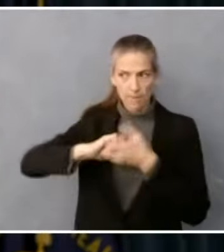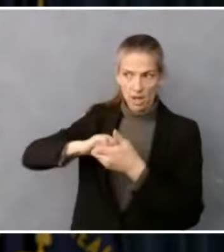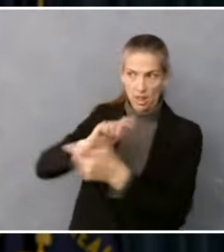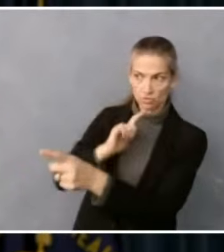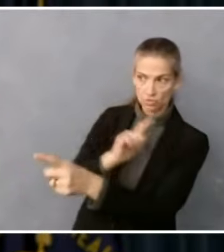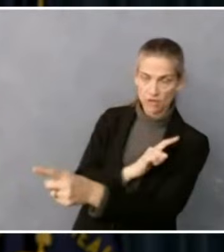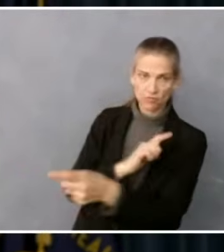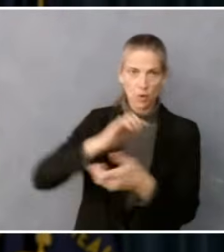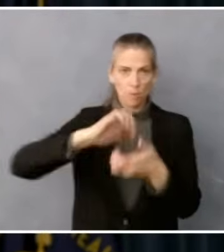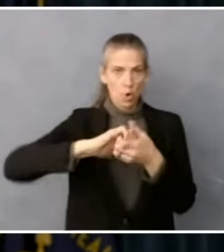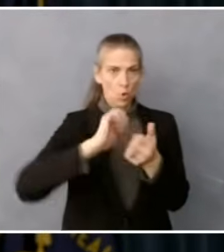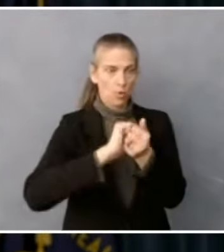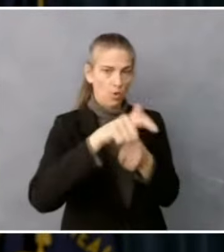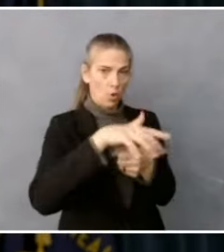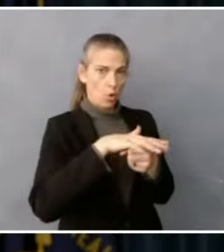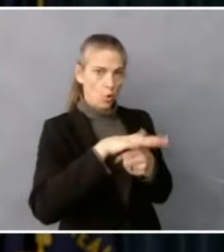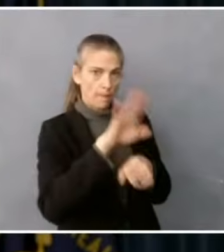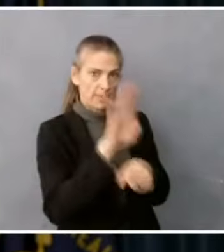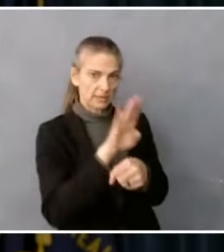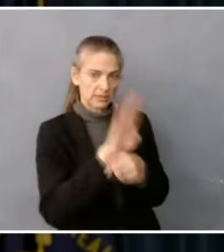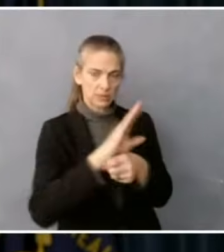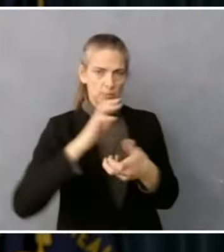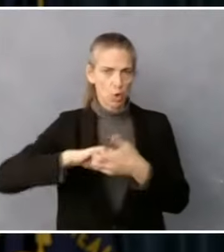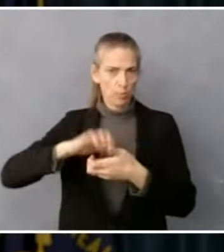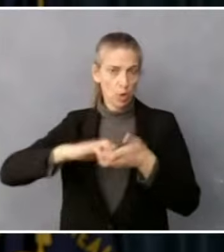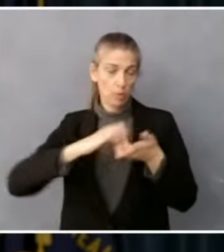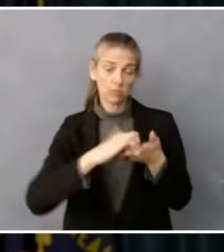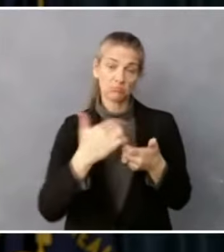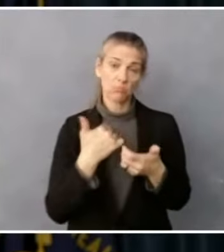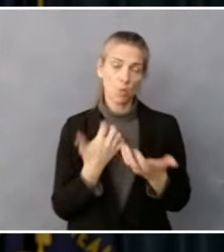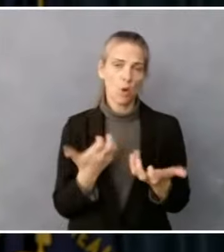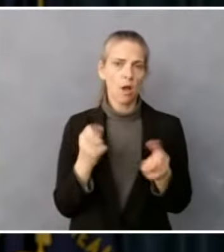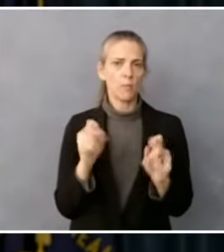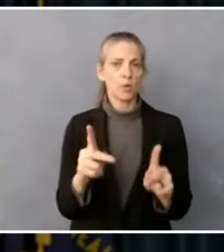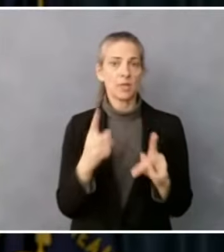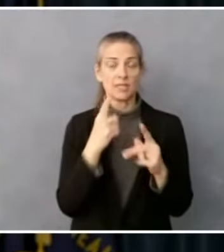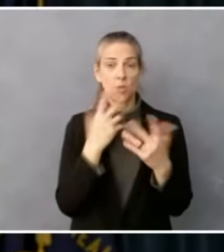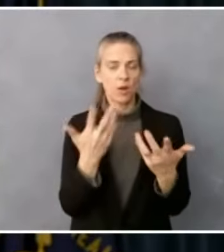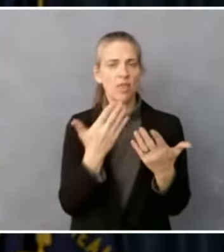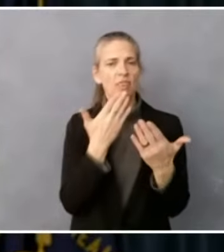with our local business people. So I want to take an opportunity to say thank you